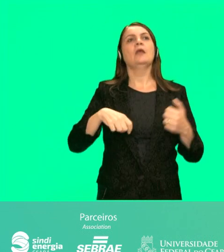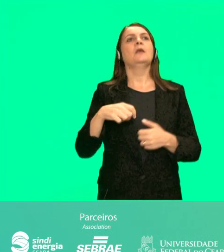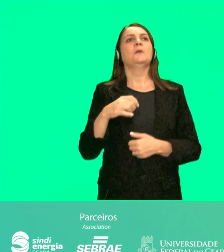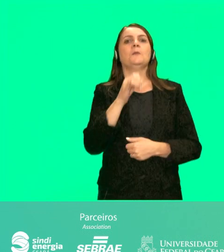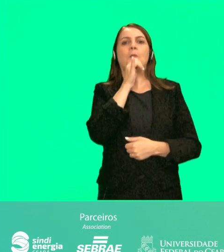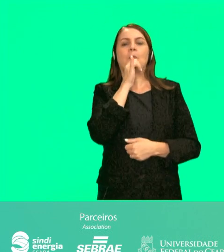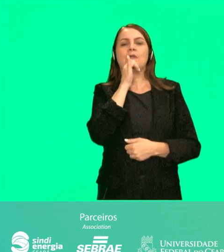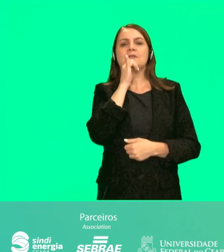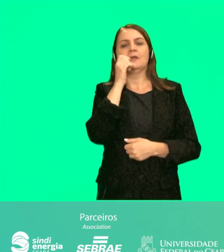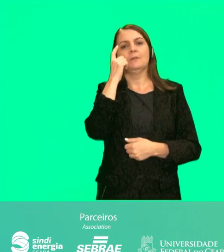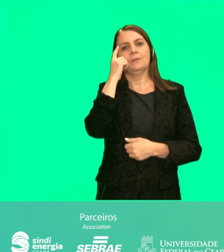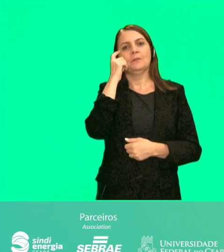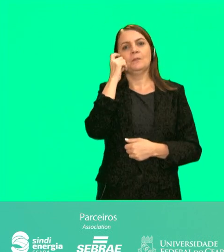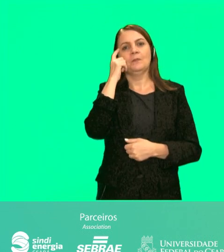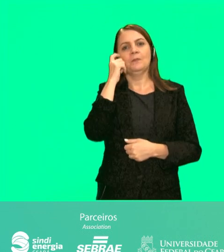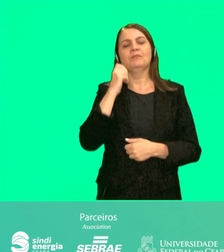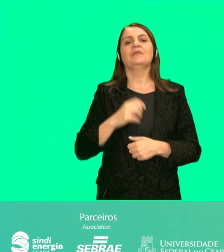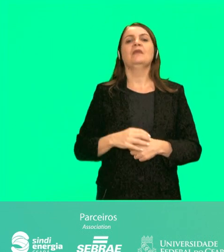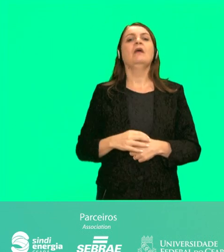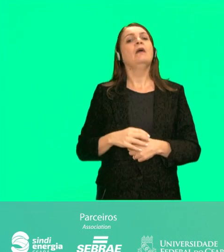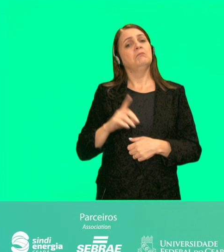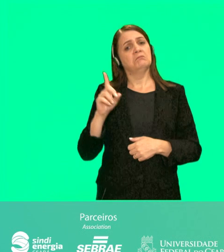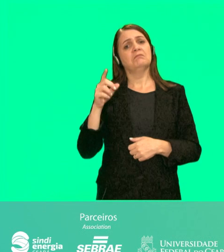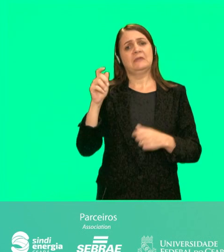For example, Chile can have some